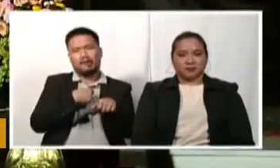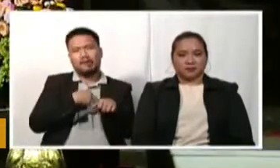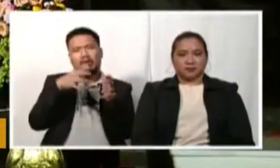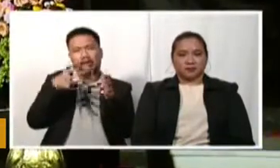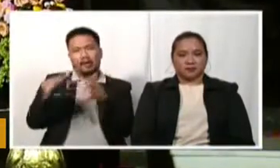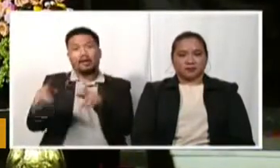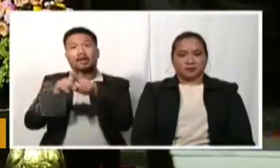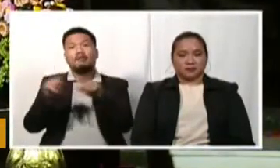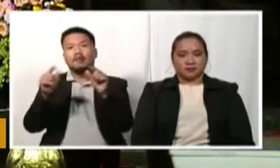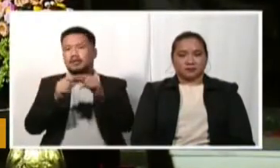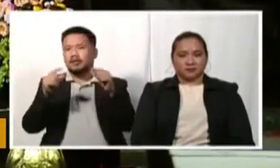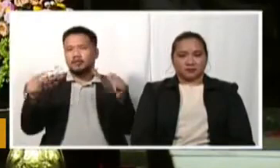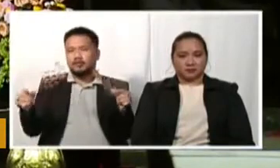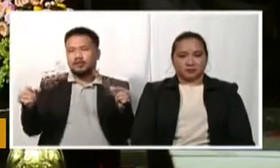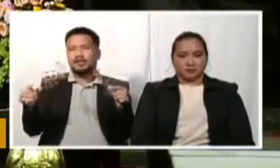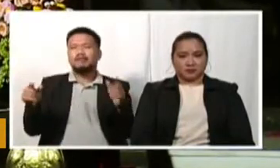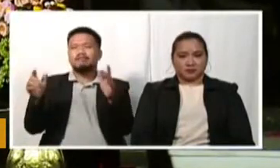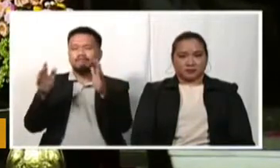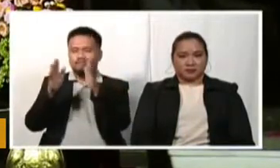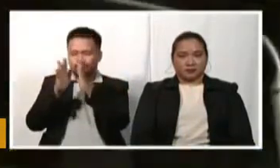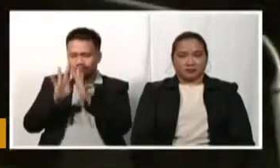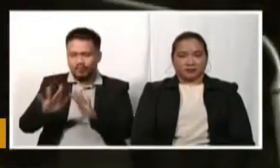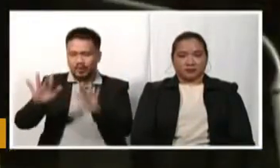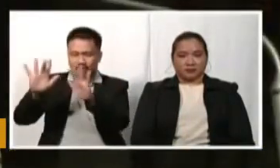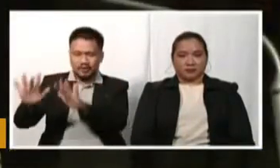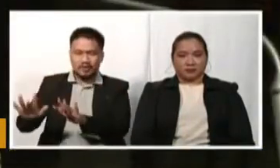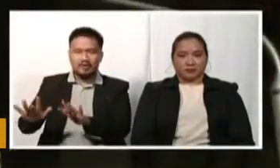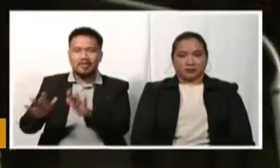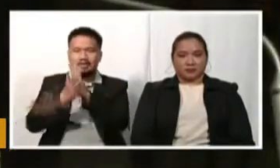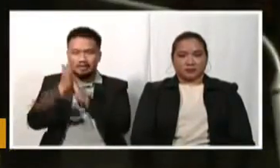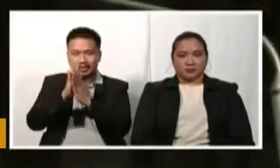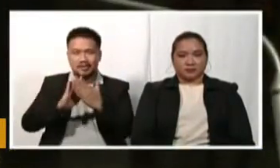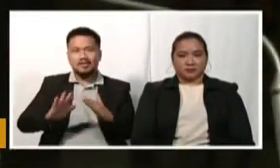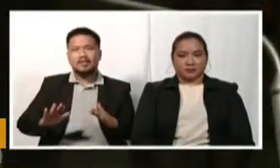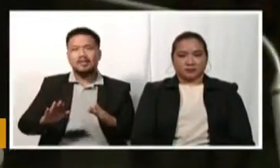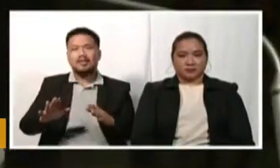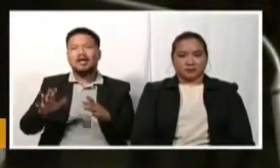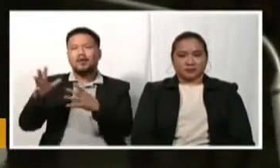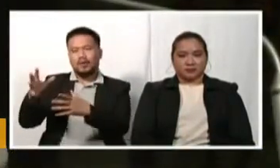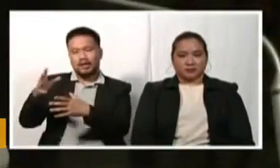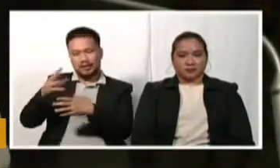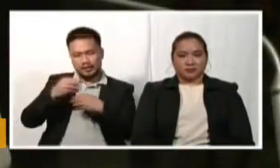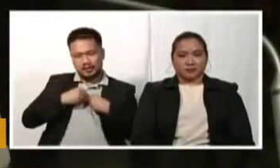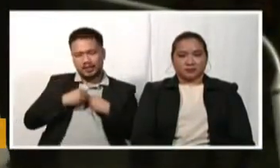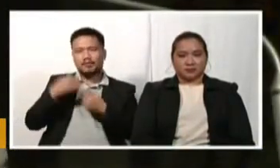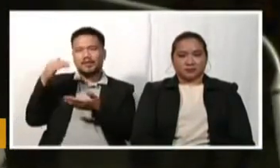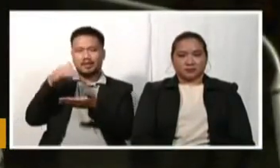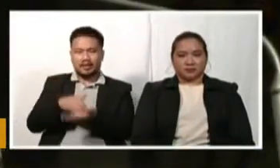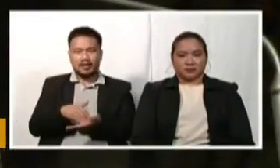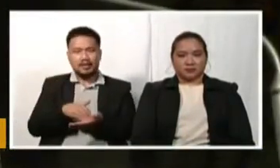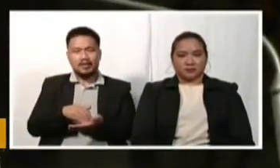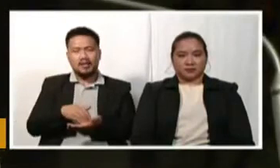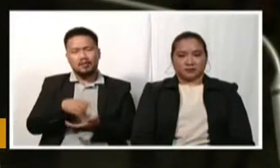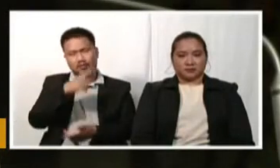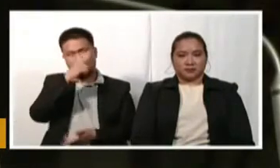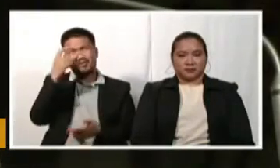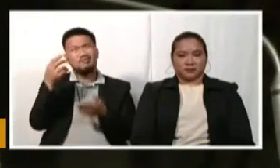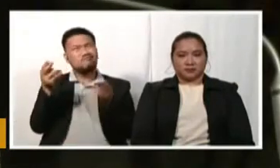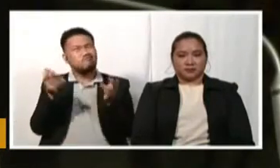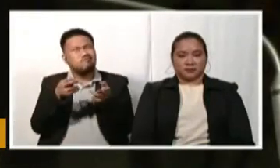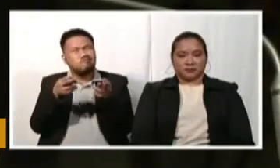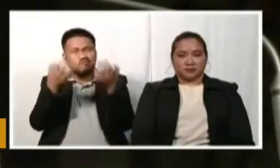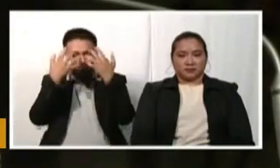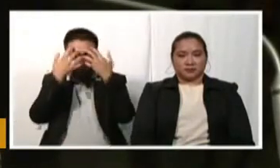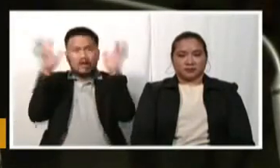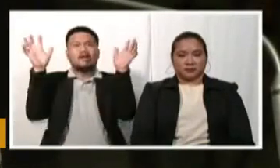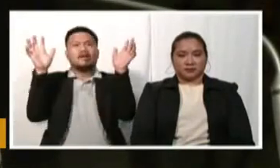tenderness, I will take you back. In an outburst of wrath, for a moment,